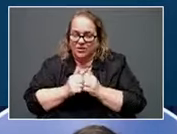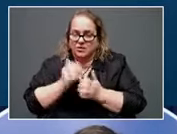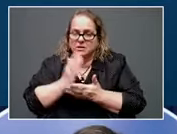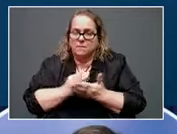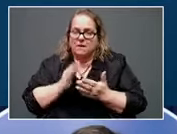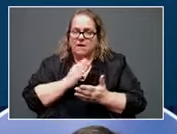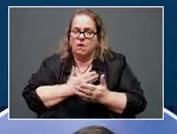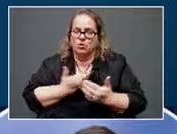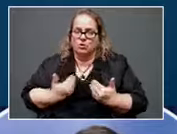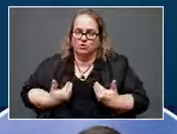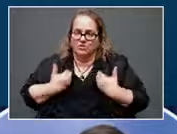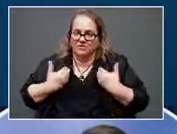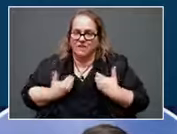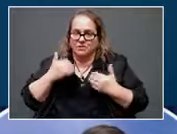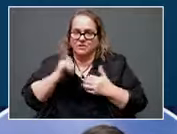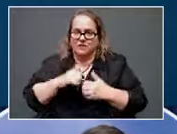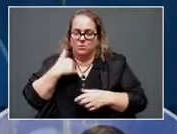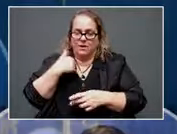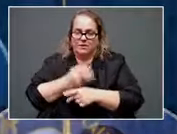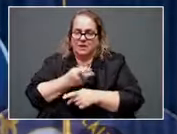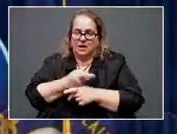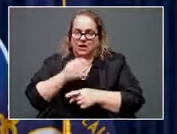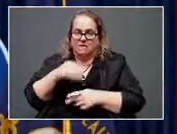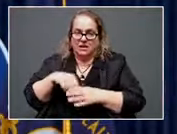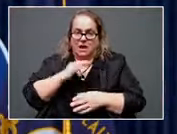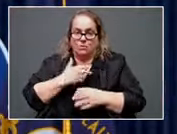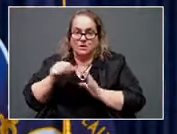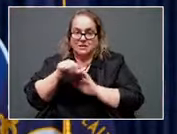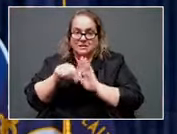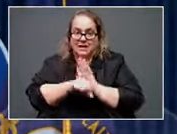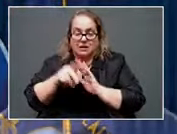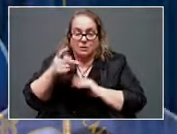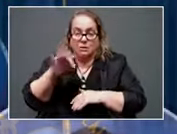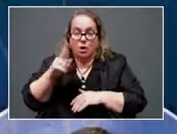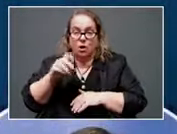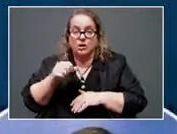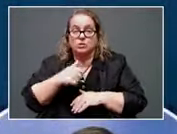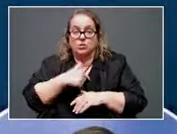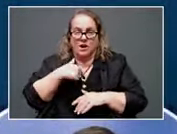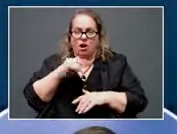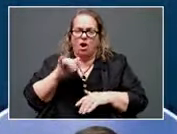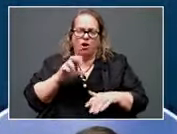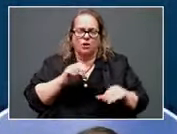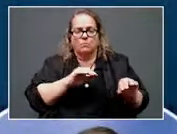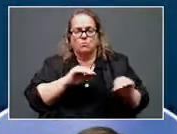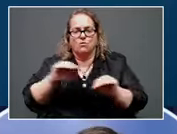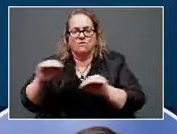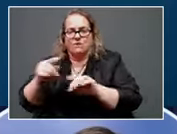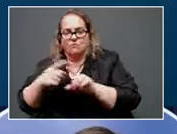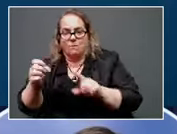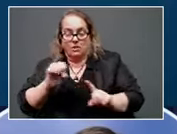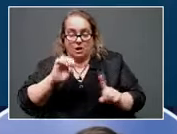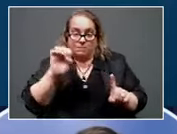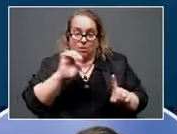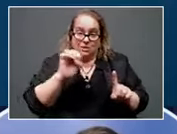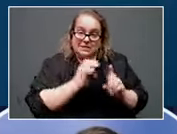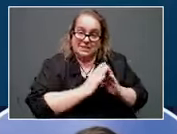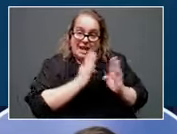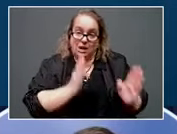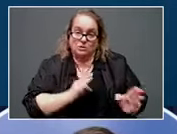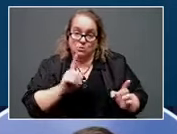survivors that we're taking care of in our state parks. We are moving from what I would call the emergency housing, where we have people